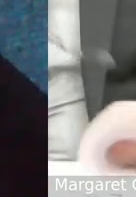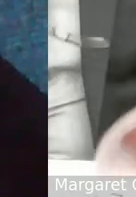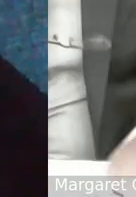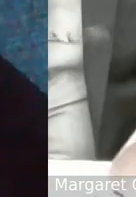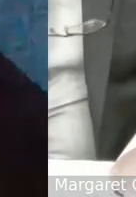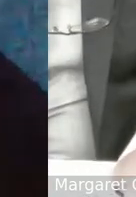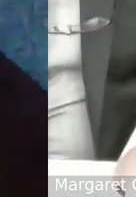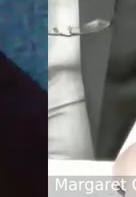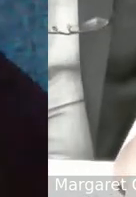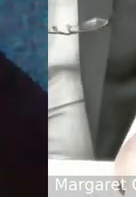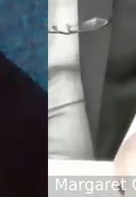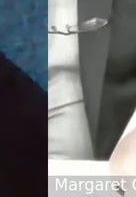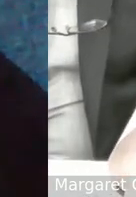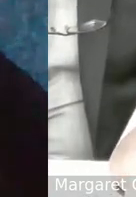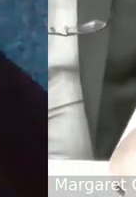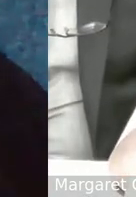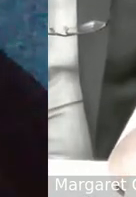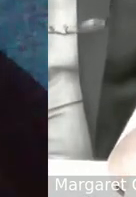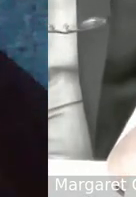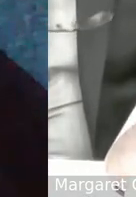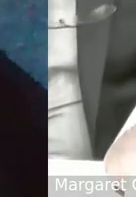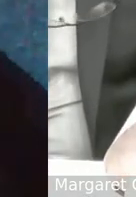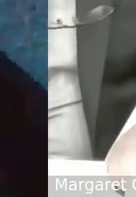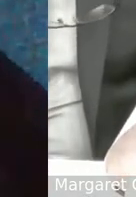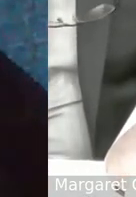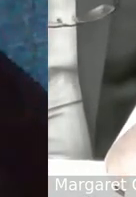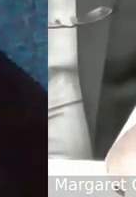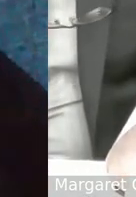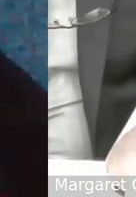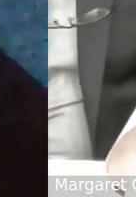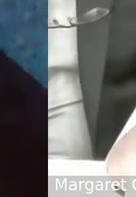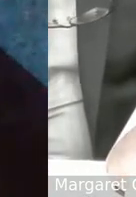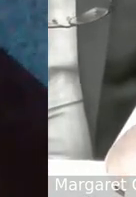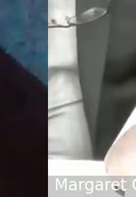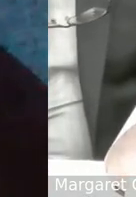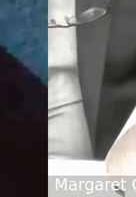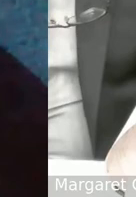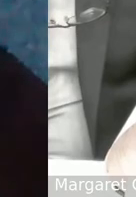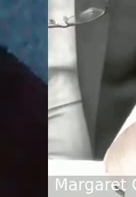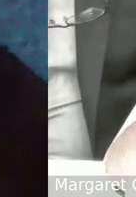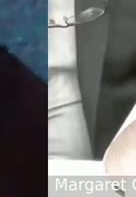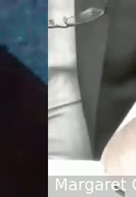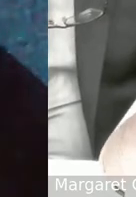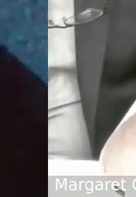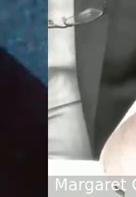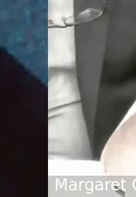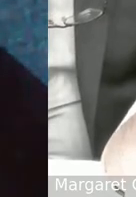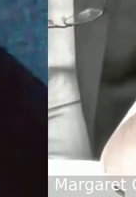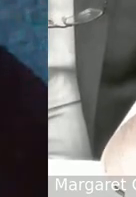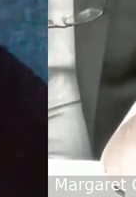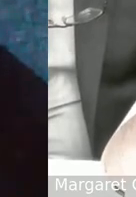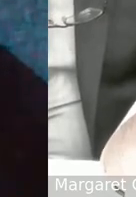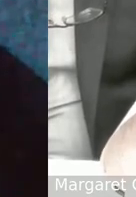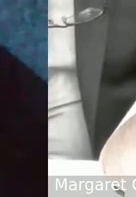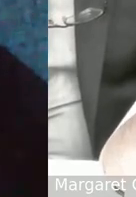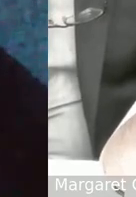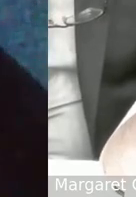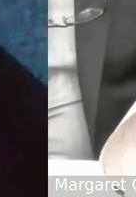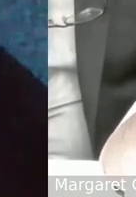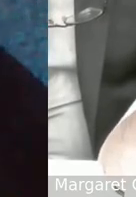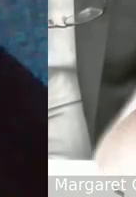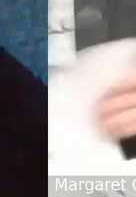to account for paying for these assets over their life of the asset rather than the length of the contract. I